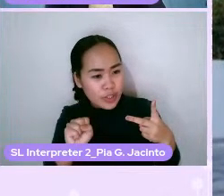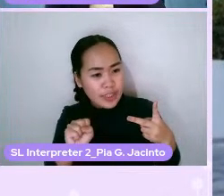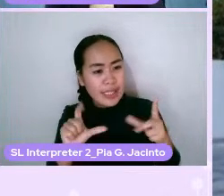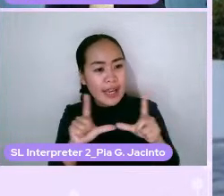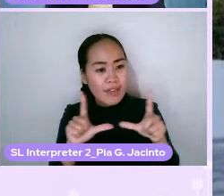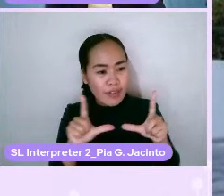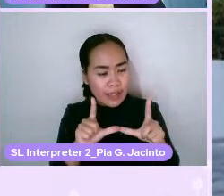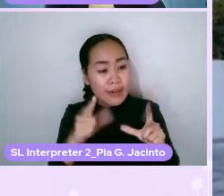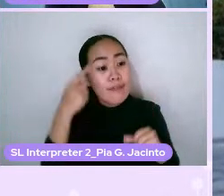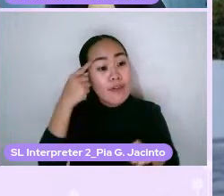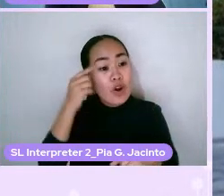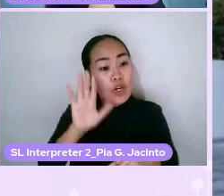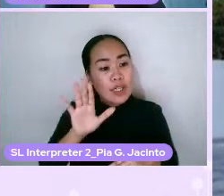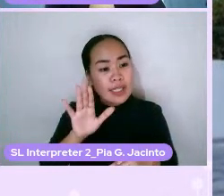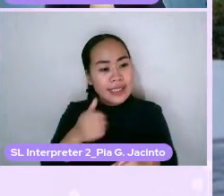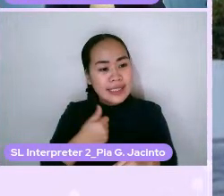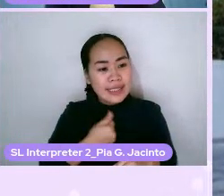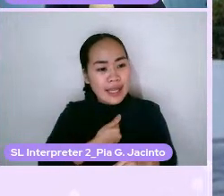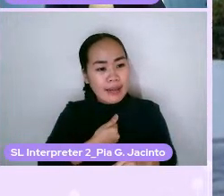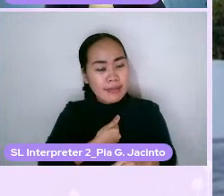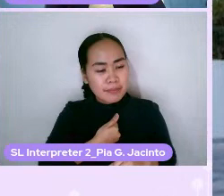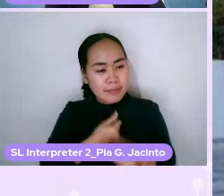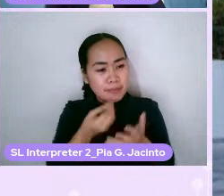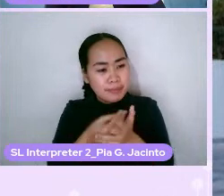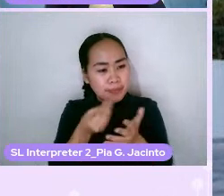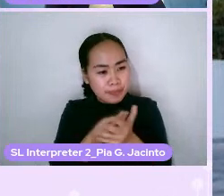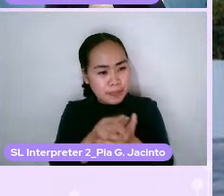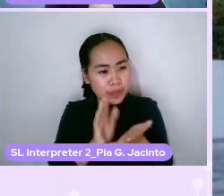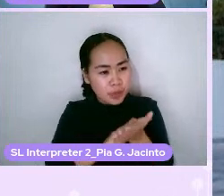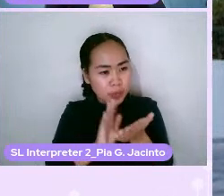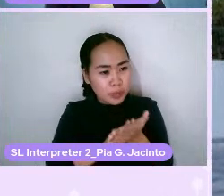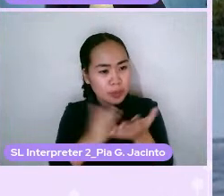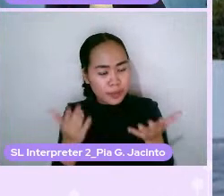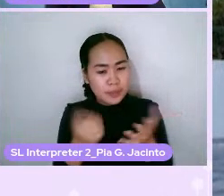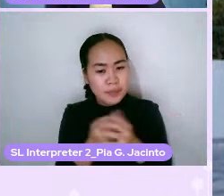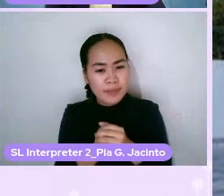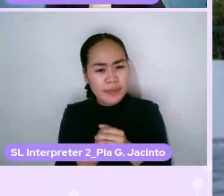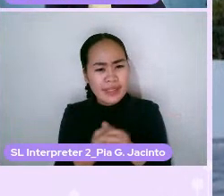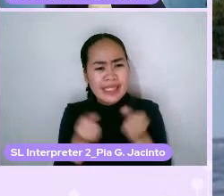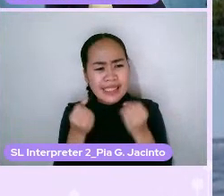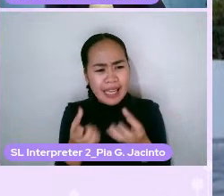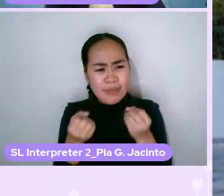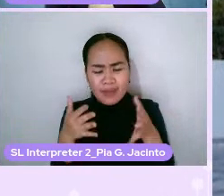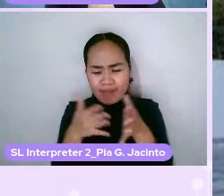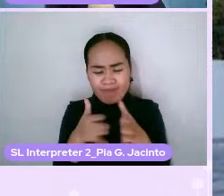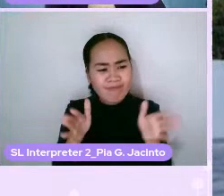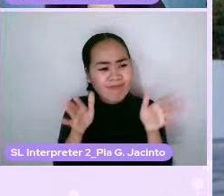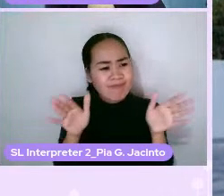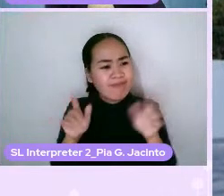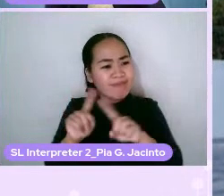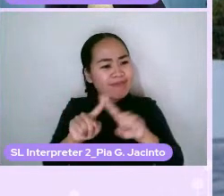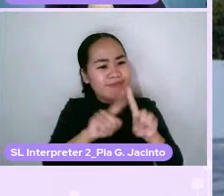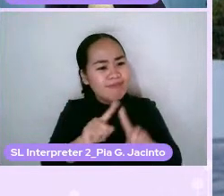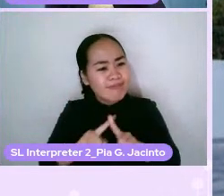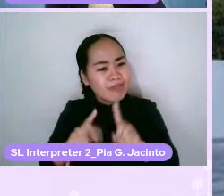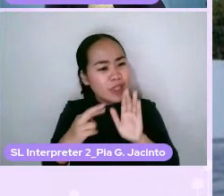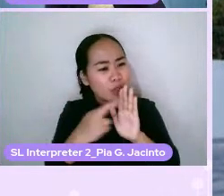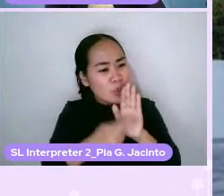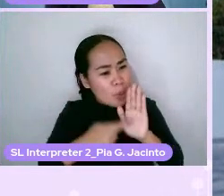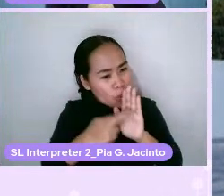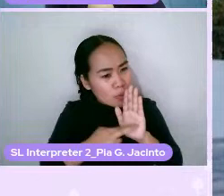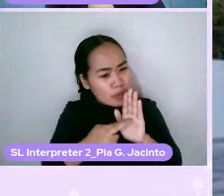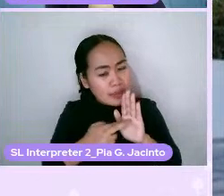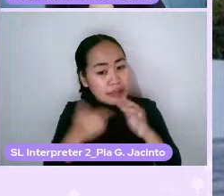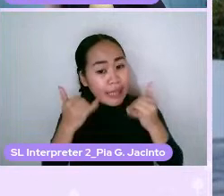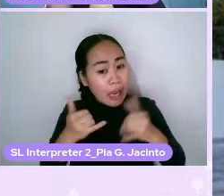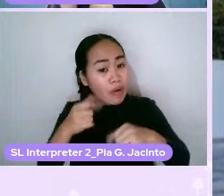The career opportunities in ICT and innovation have a wide range of different roles. And this kind of world needs